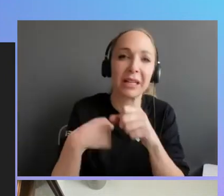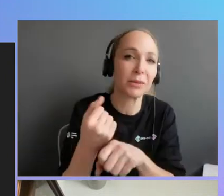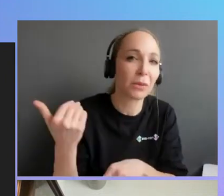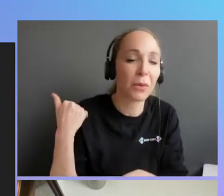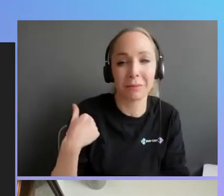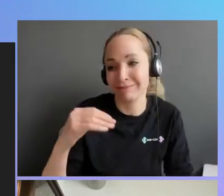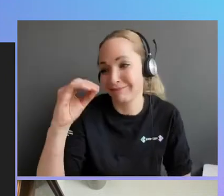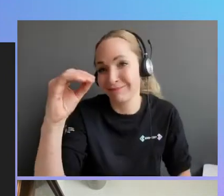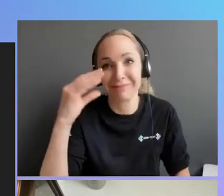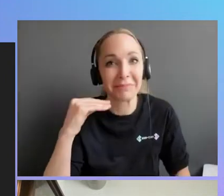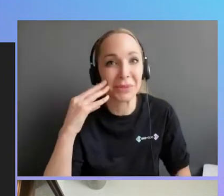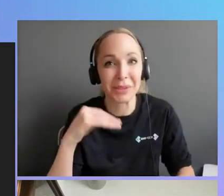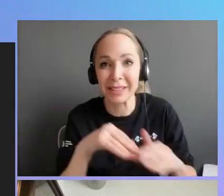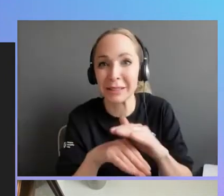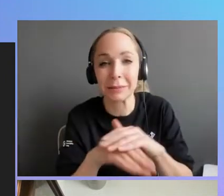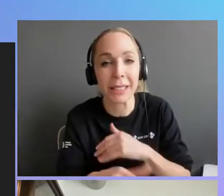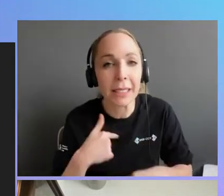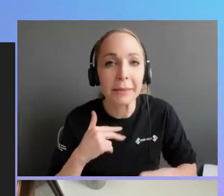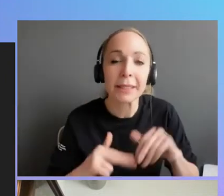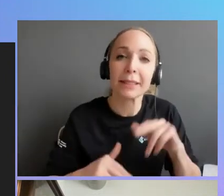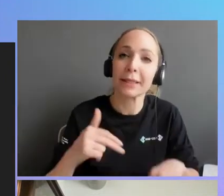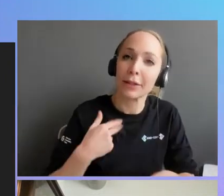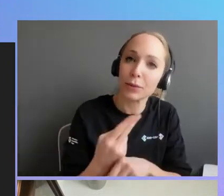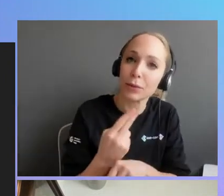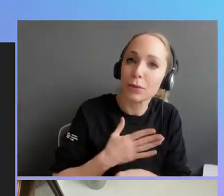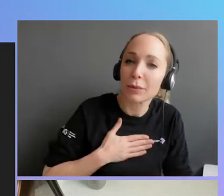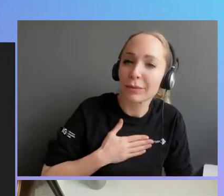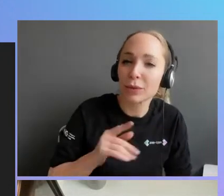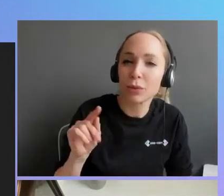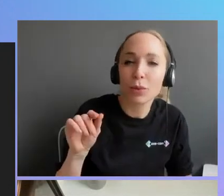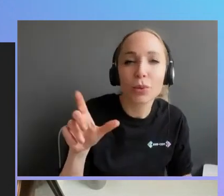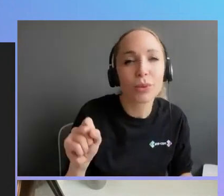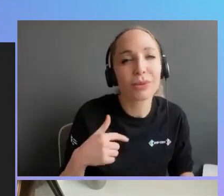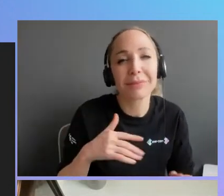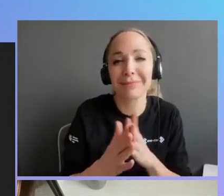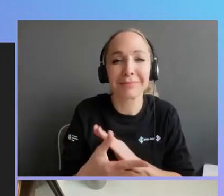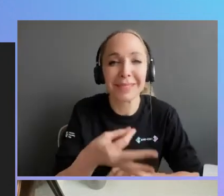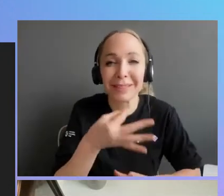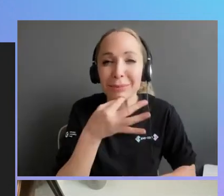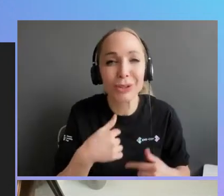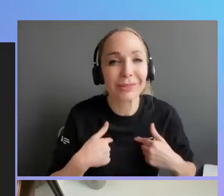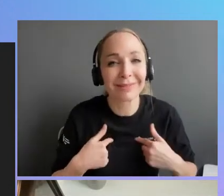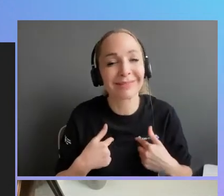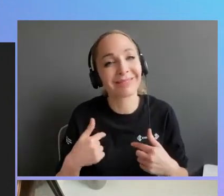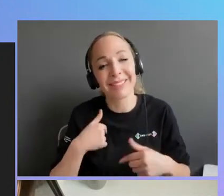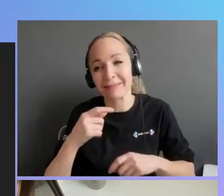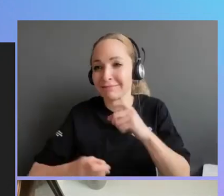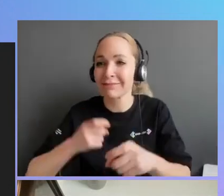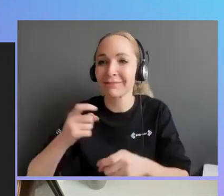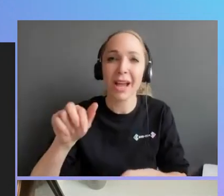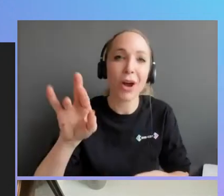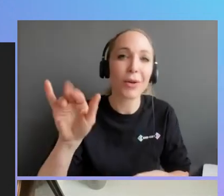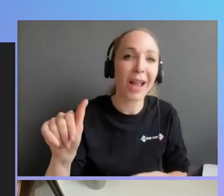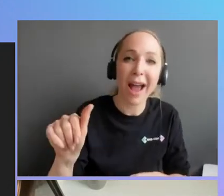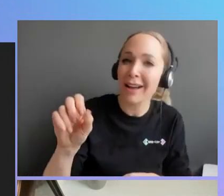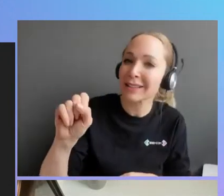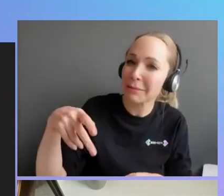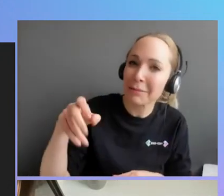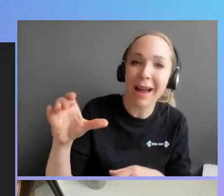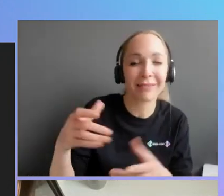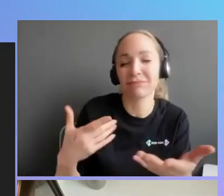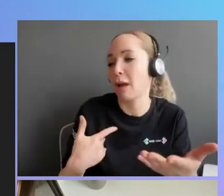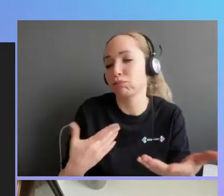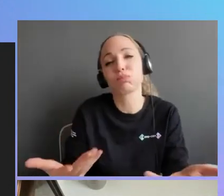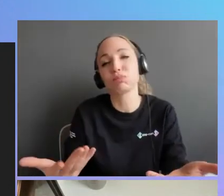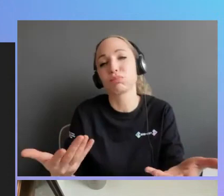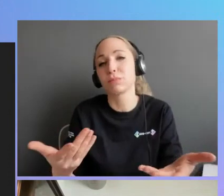accessibility. And just by building and using our own tools, I've become an expert. I've even contributed to the ARIA spec. So I will say that